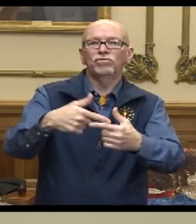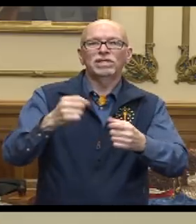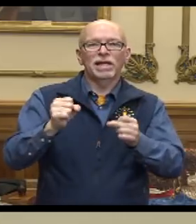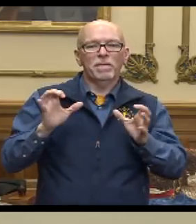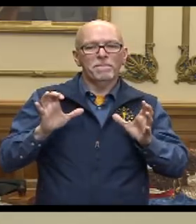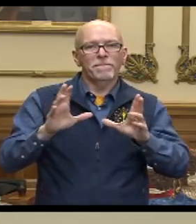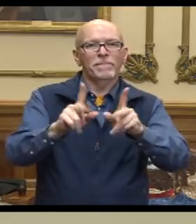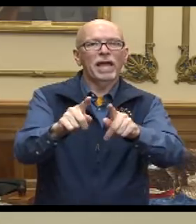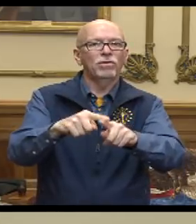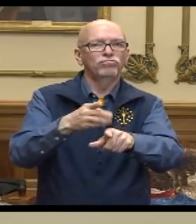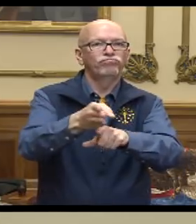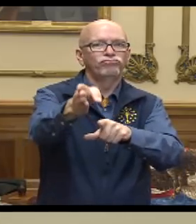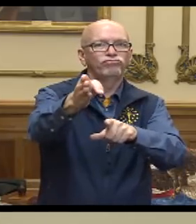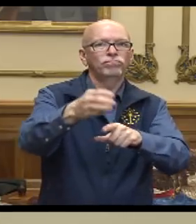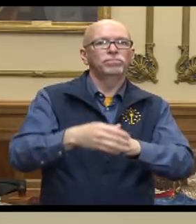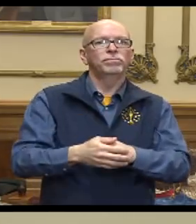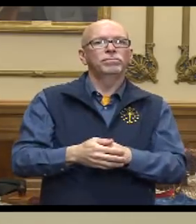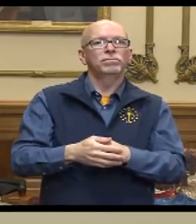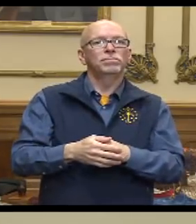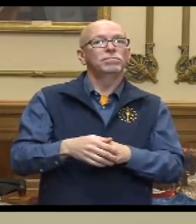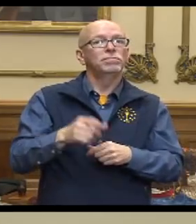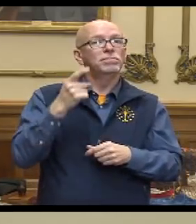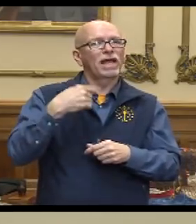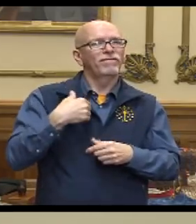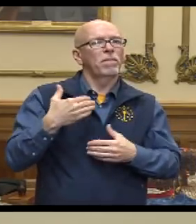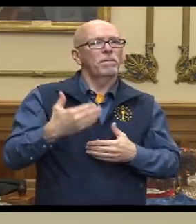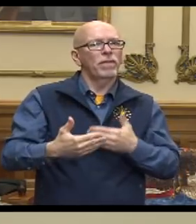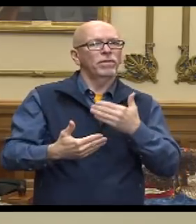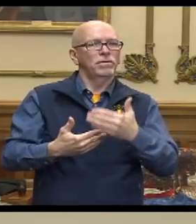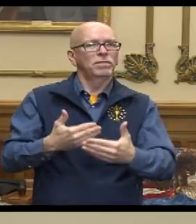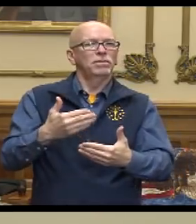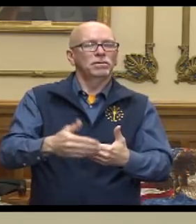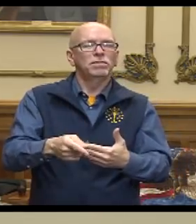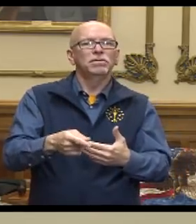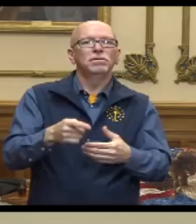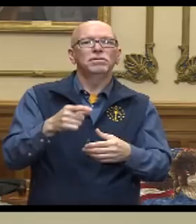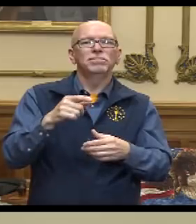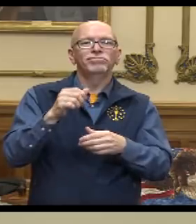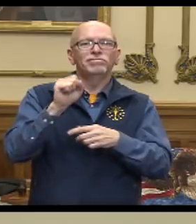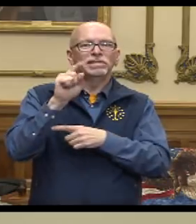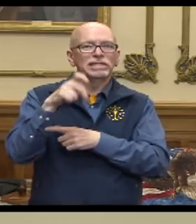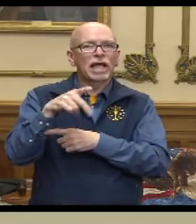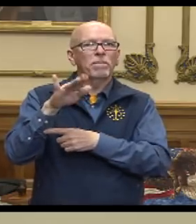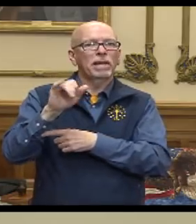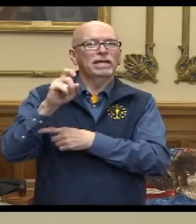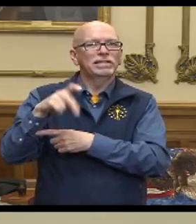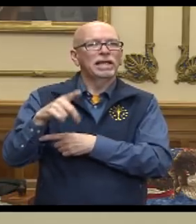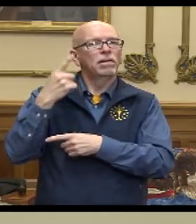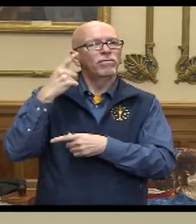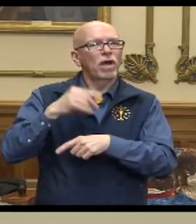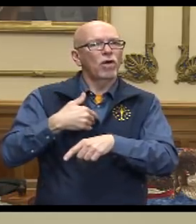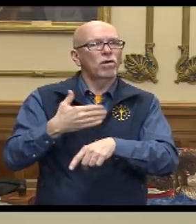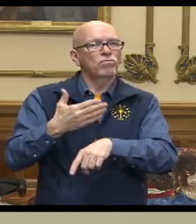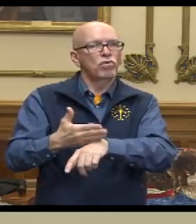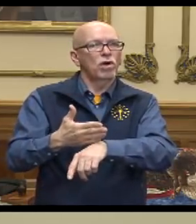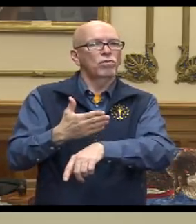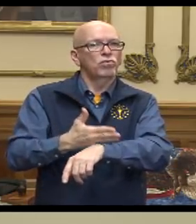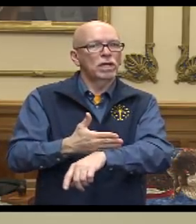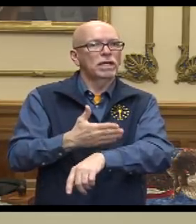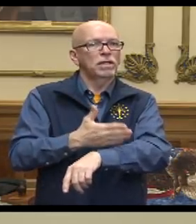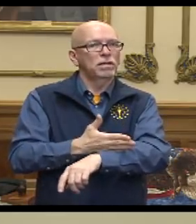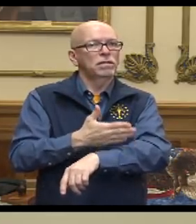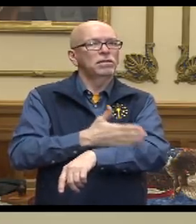track. It's a methodical, step-by-step plan for steady progress, which